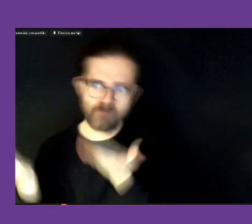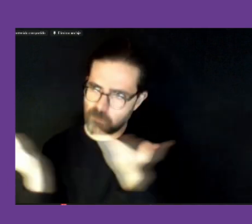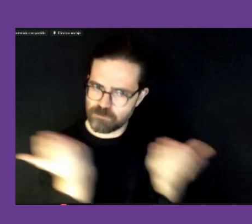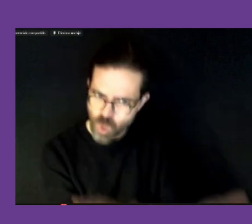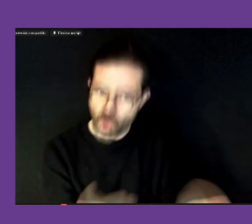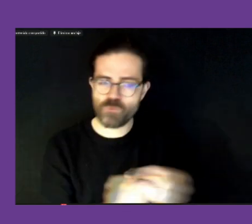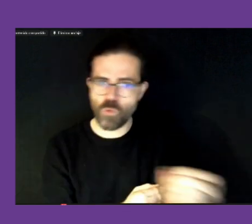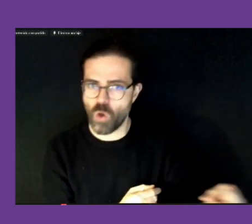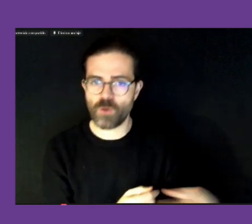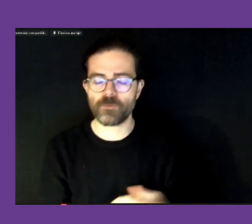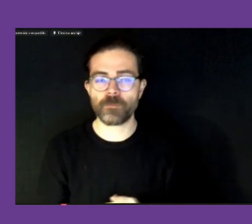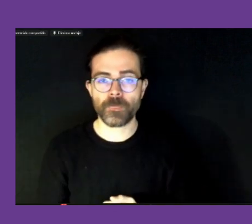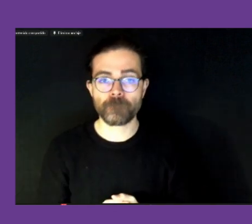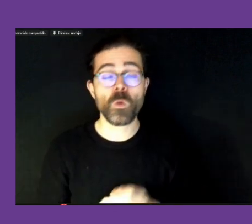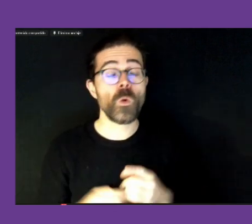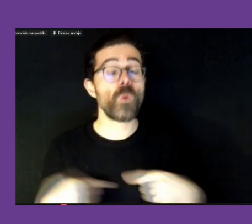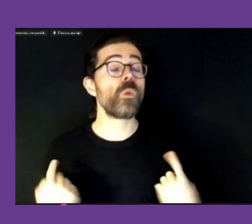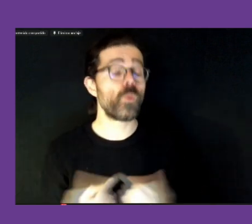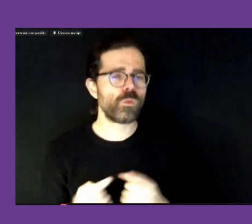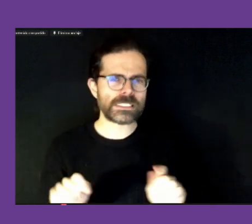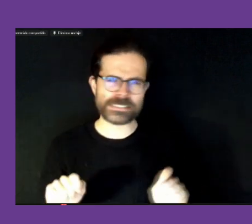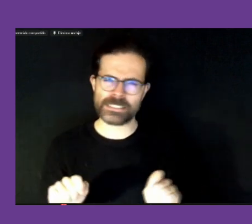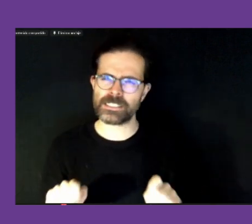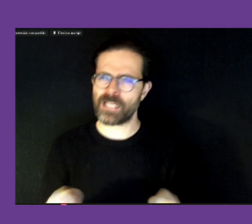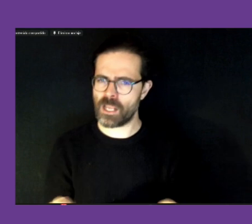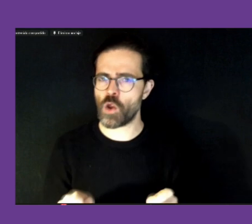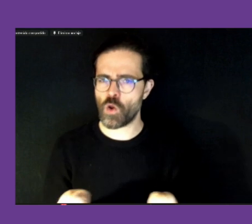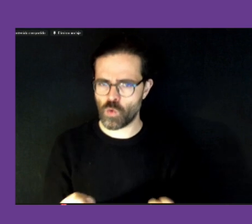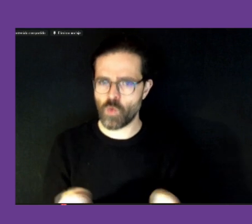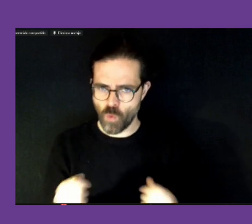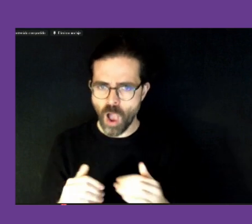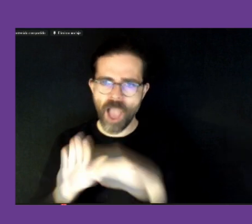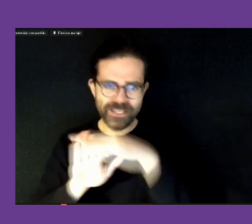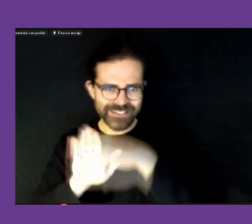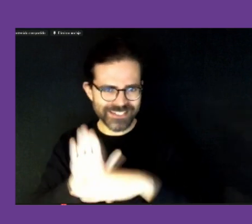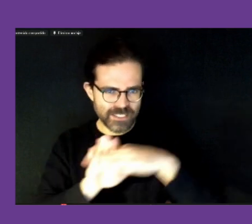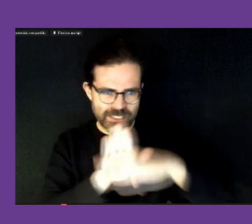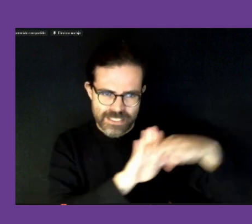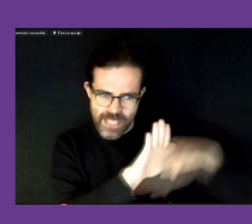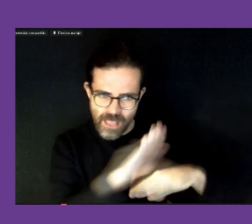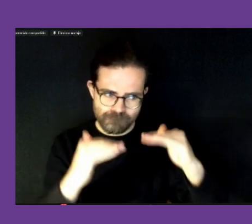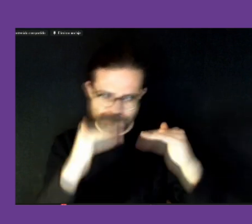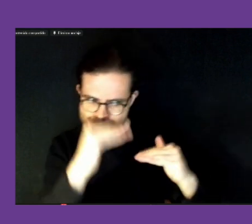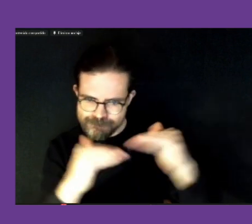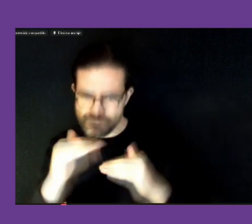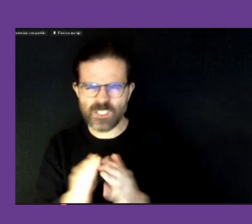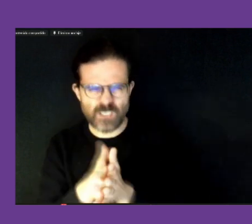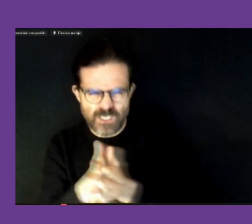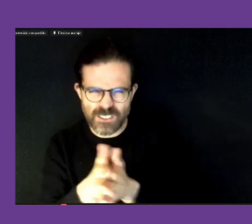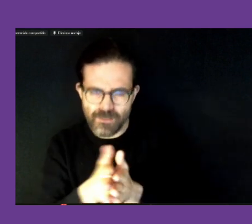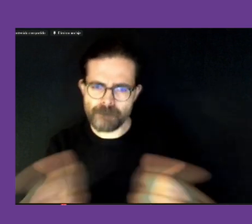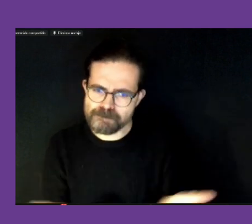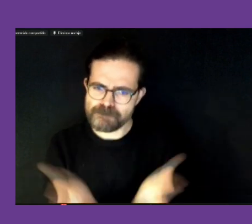influence the standards, those technical requirements to ensure that they are as ambitious as possible and they